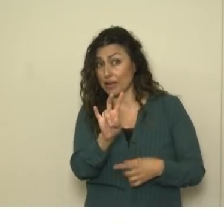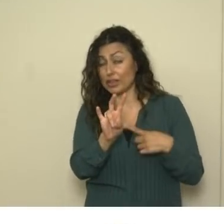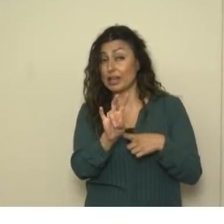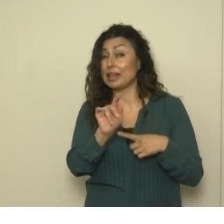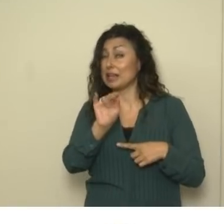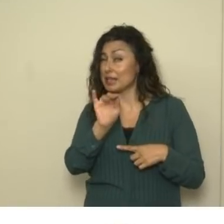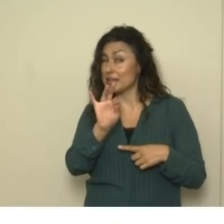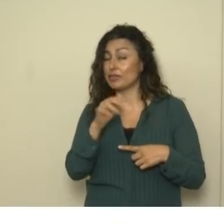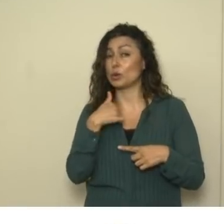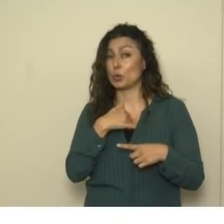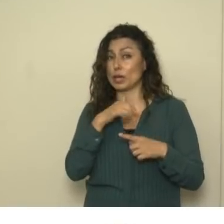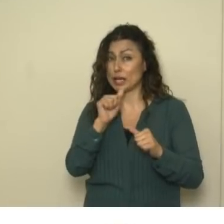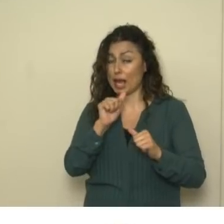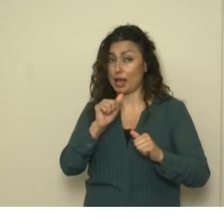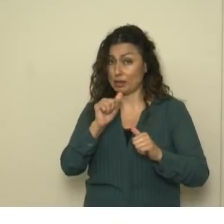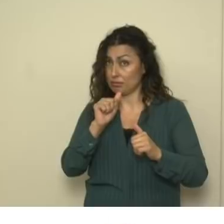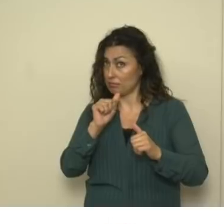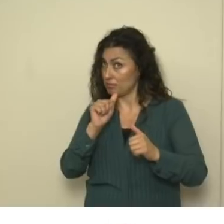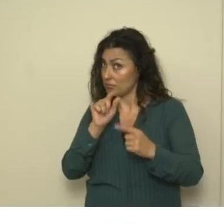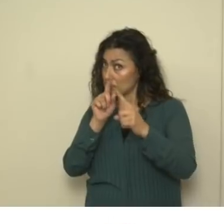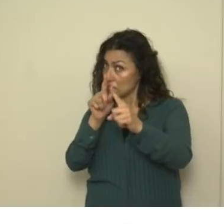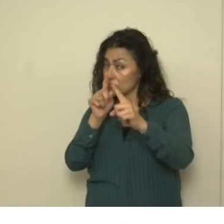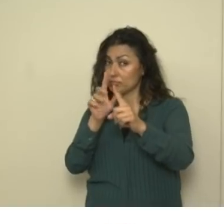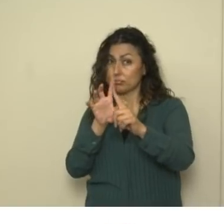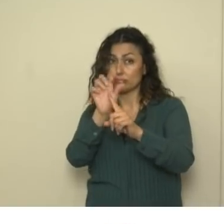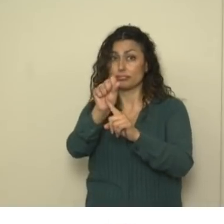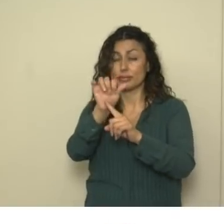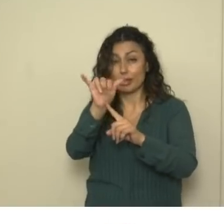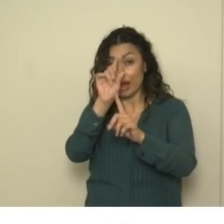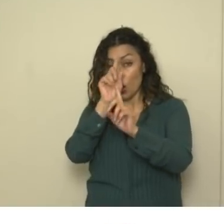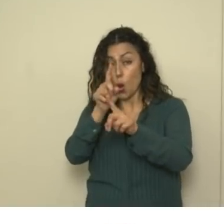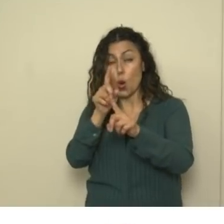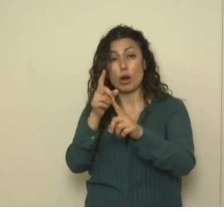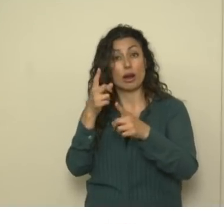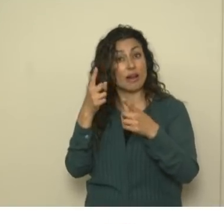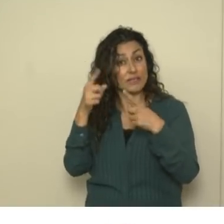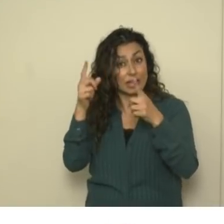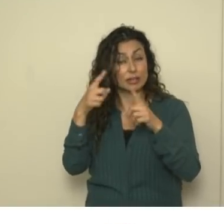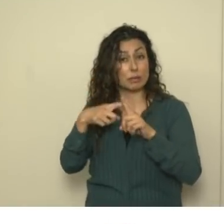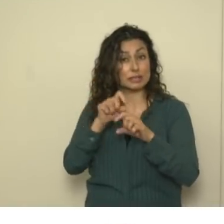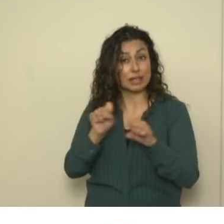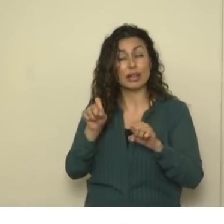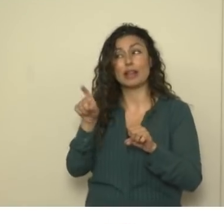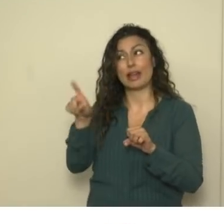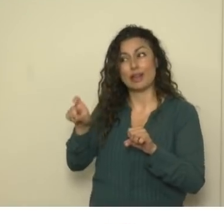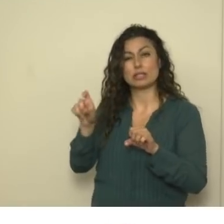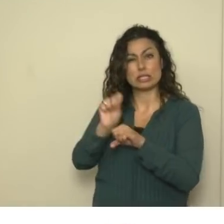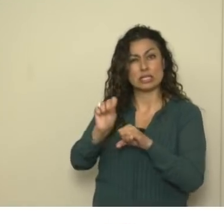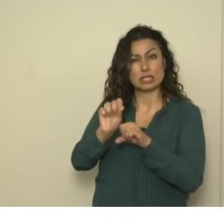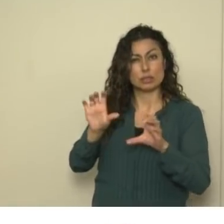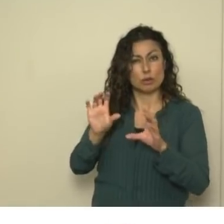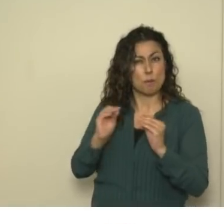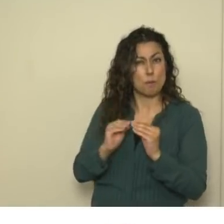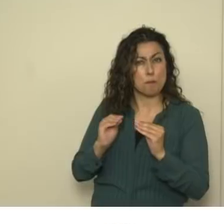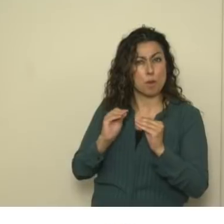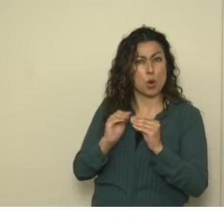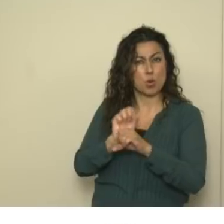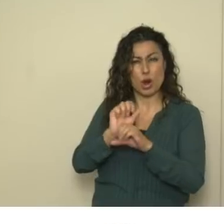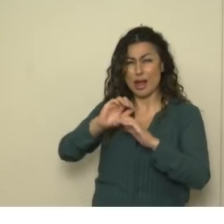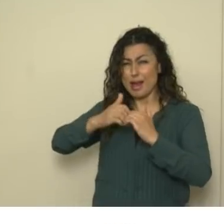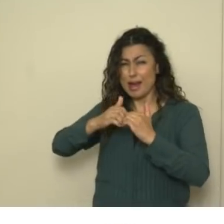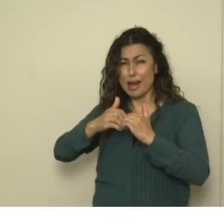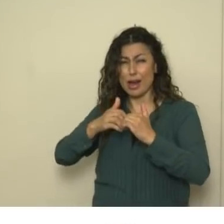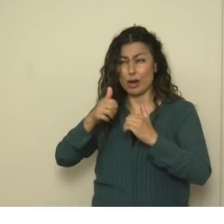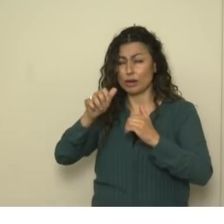If we can meet that goal effectively and safely, they're going to have to do more work to figure out how we do that distancing